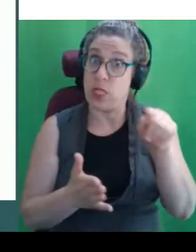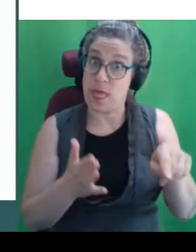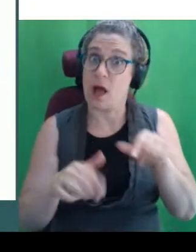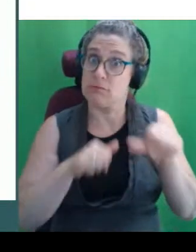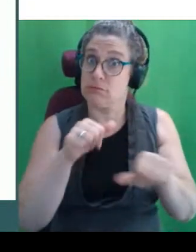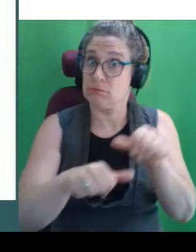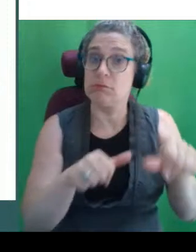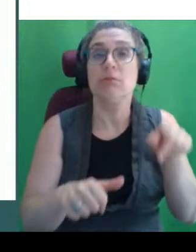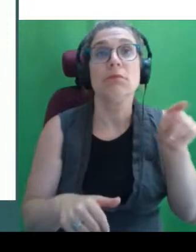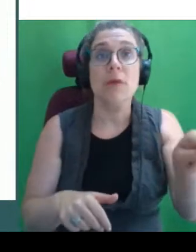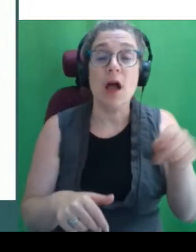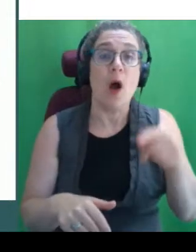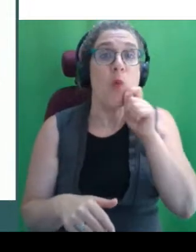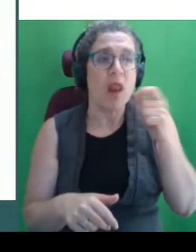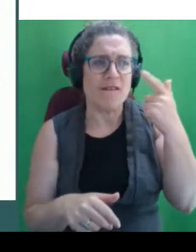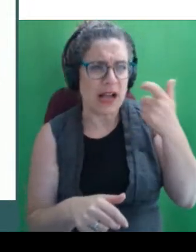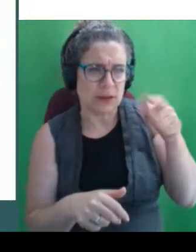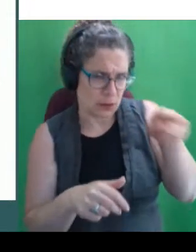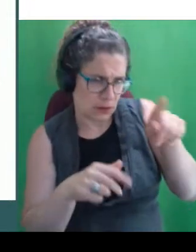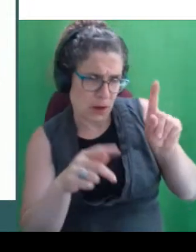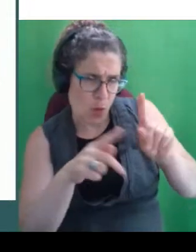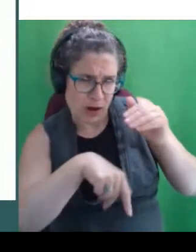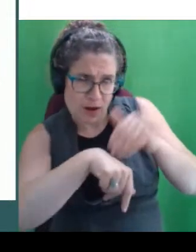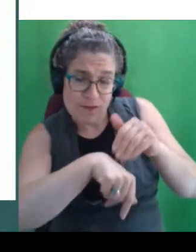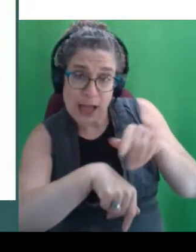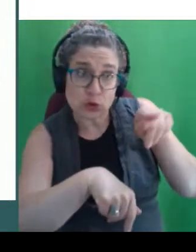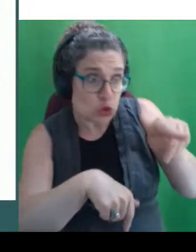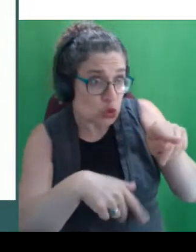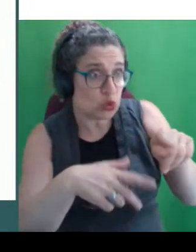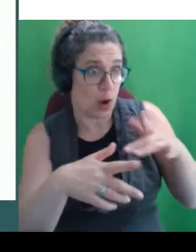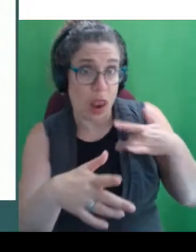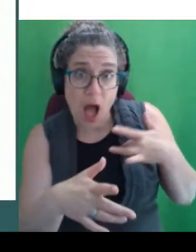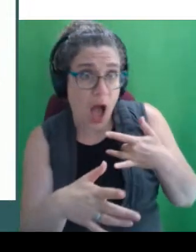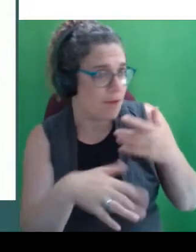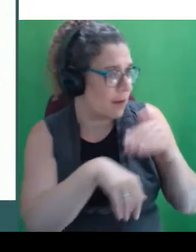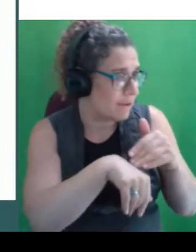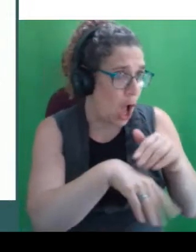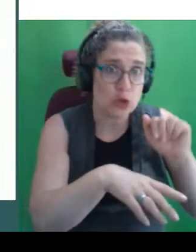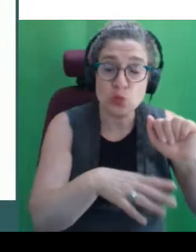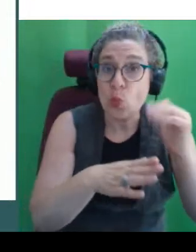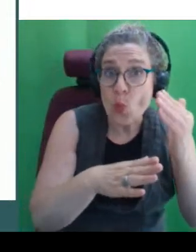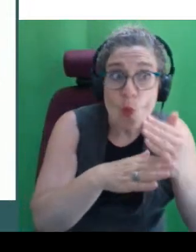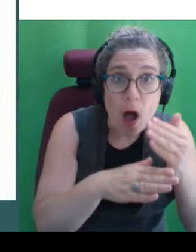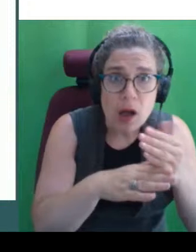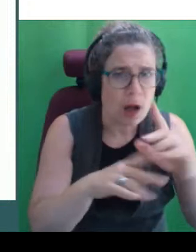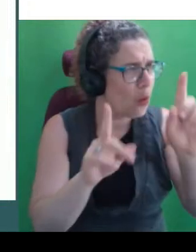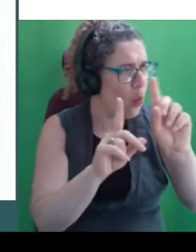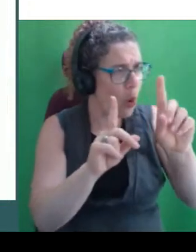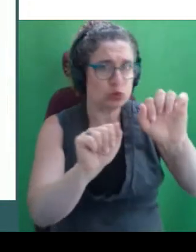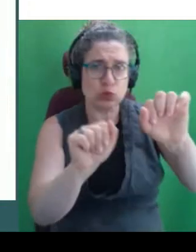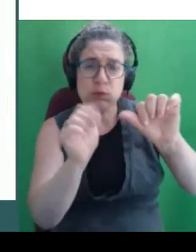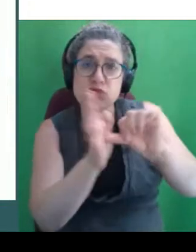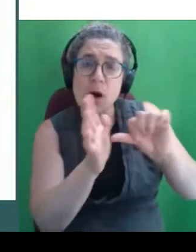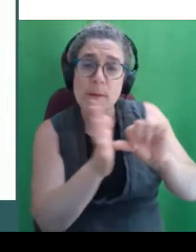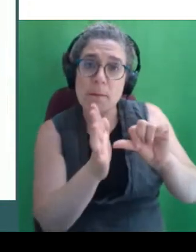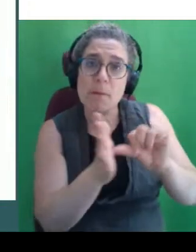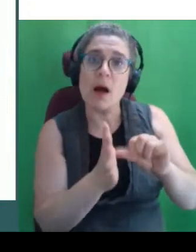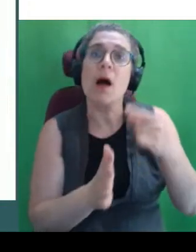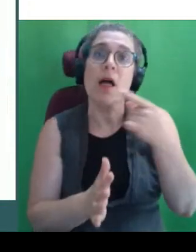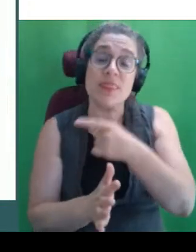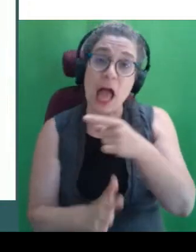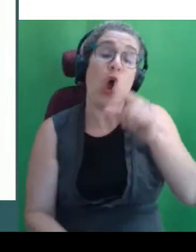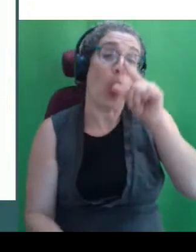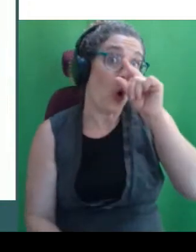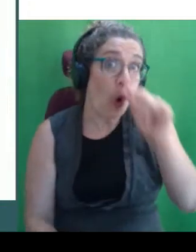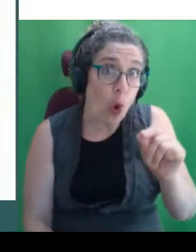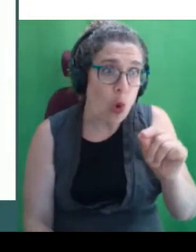it's affecting them and their profession, etc., and what has been the problem, they might be selected due to the